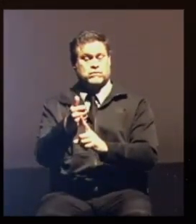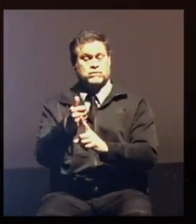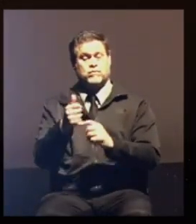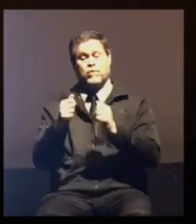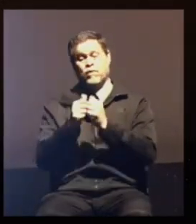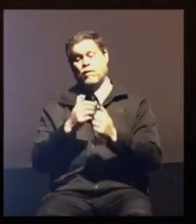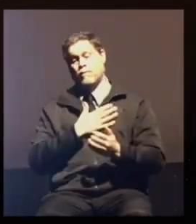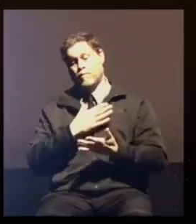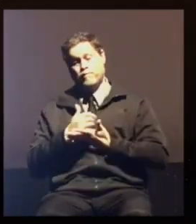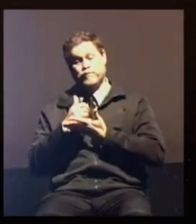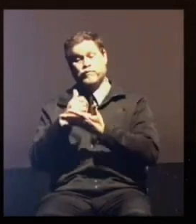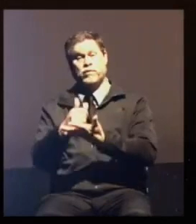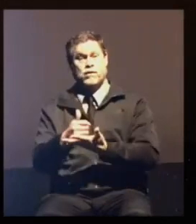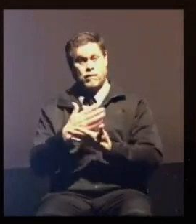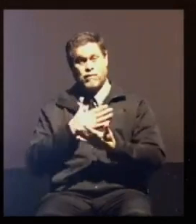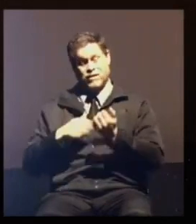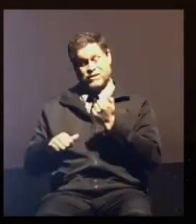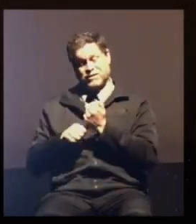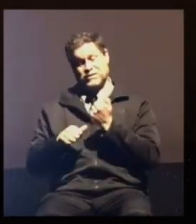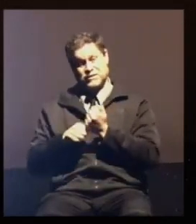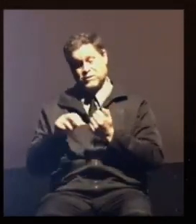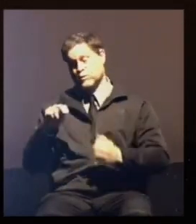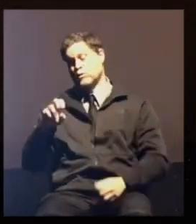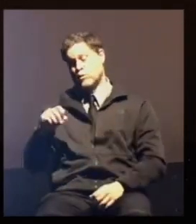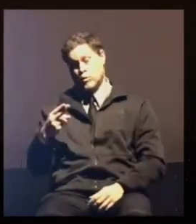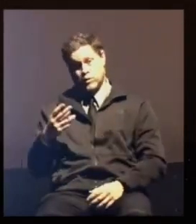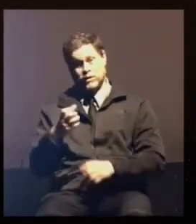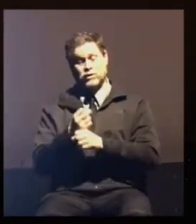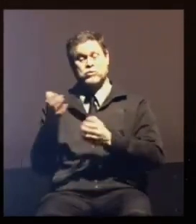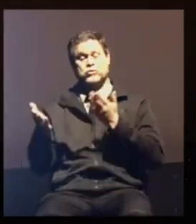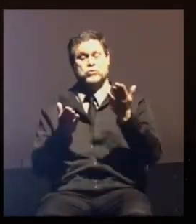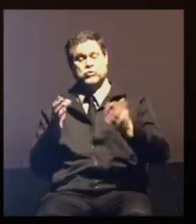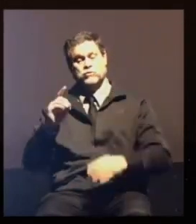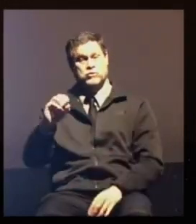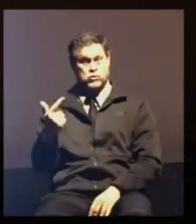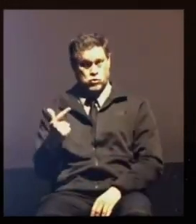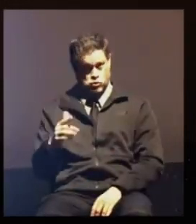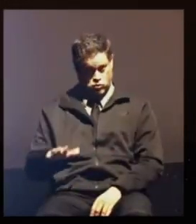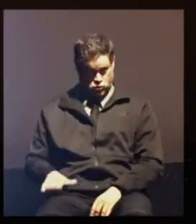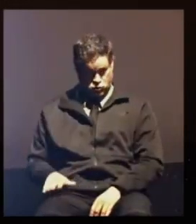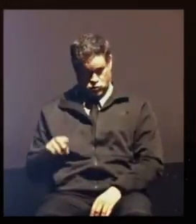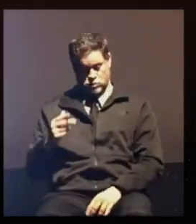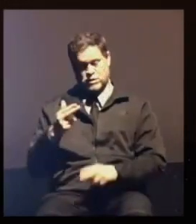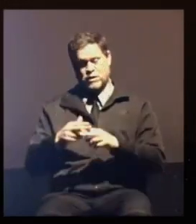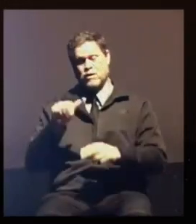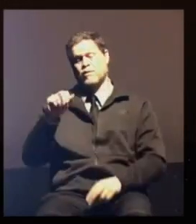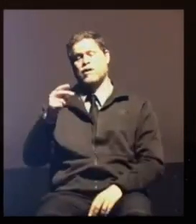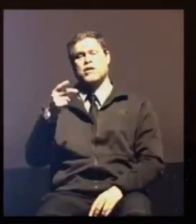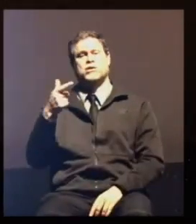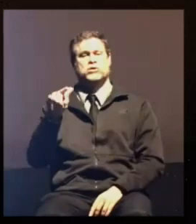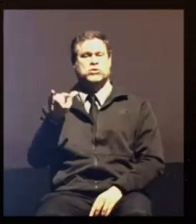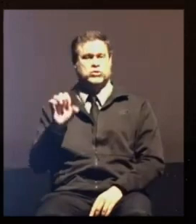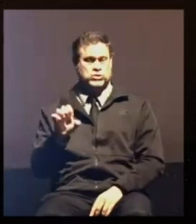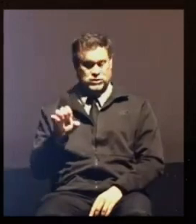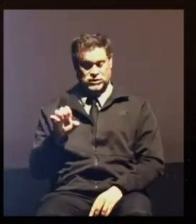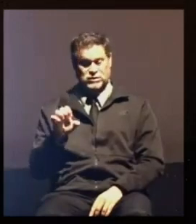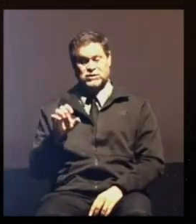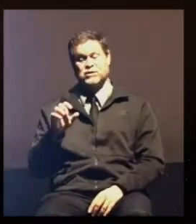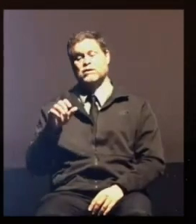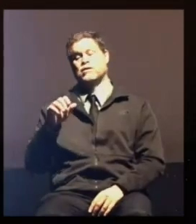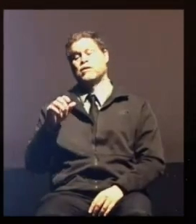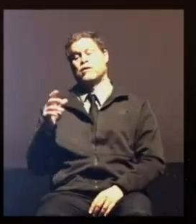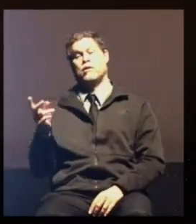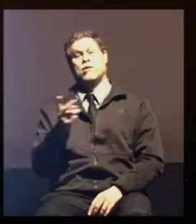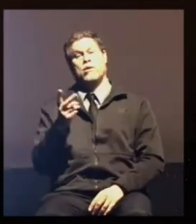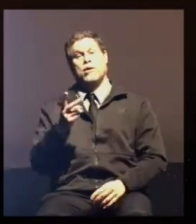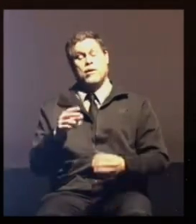With my help, actually my insistence, Noah got a service dog named Angie. Noah and Angie